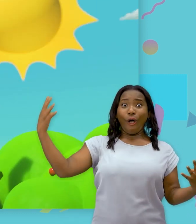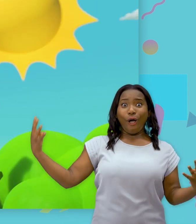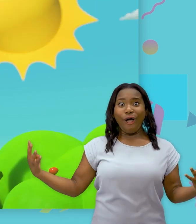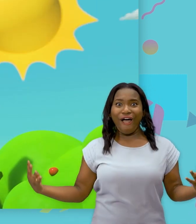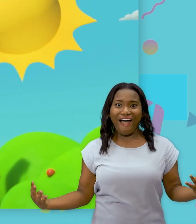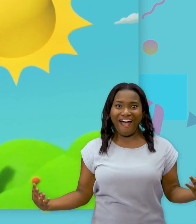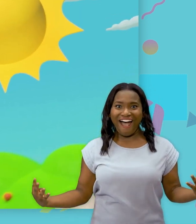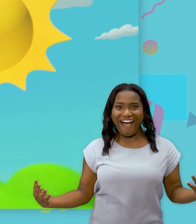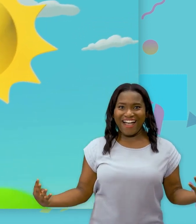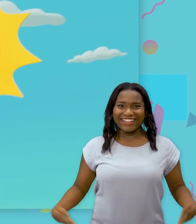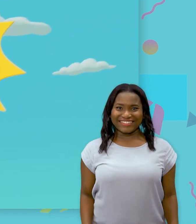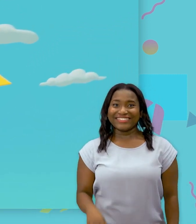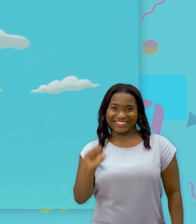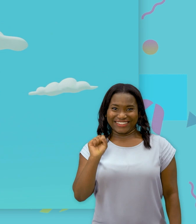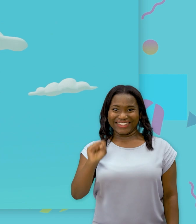Rainbow.